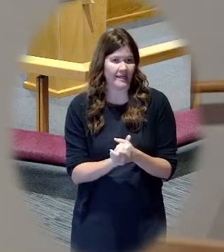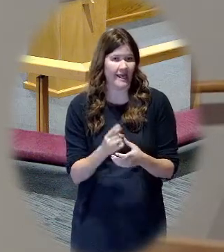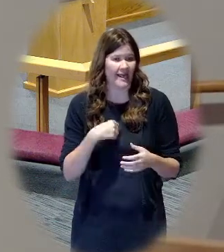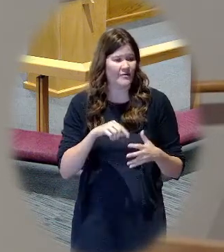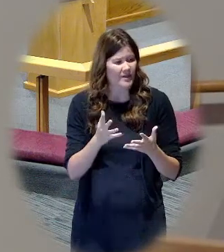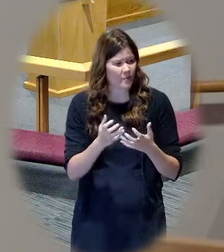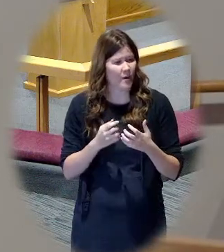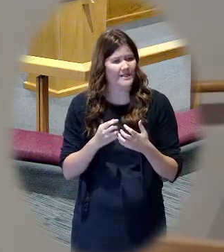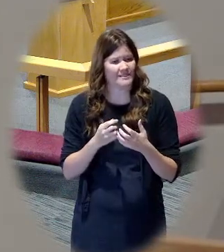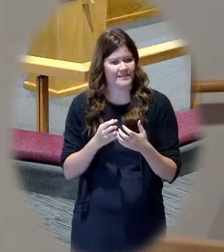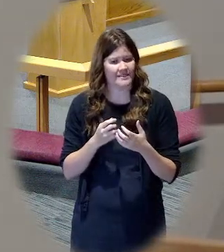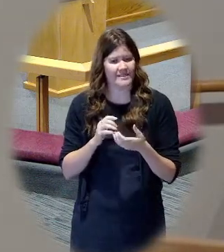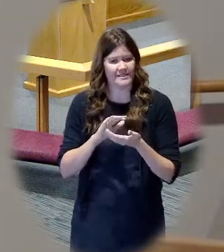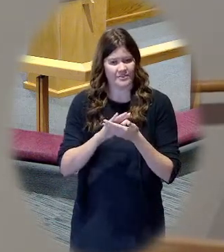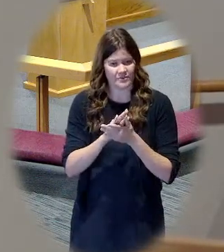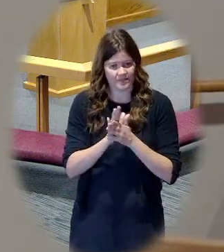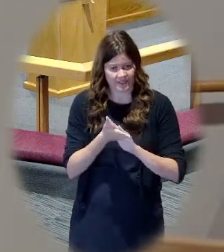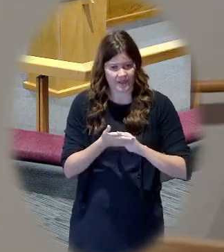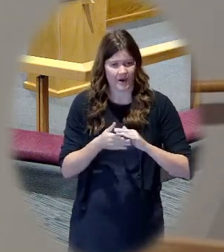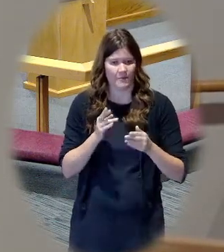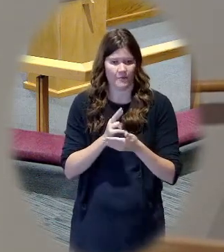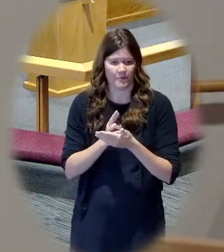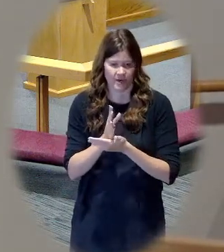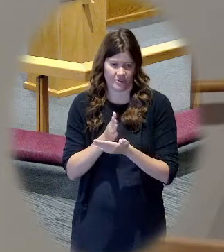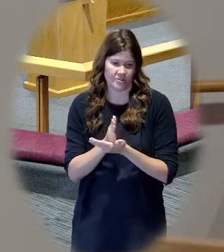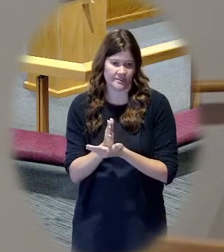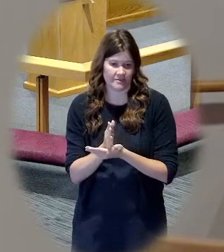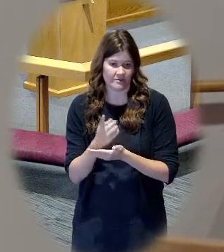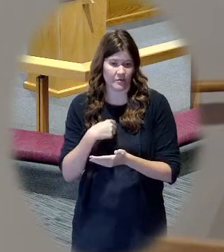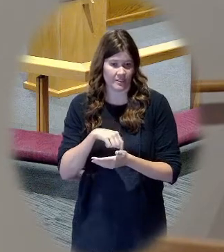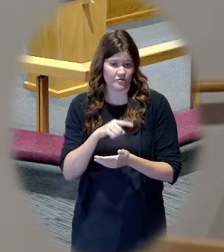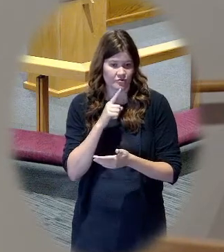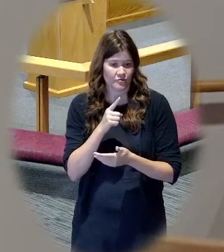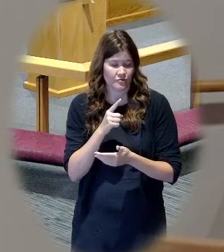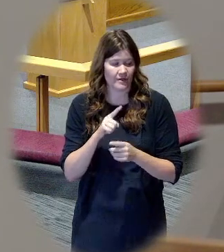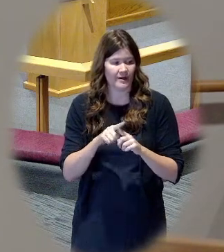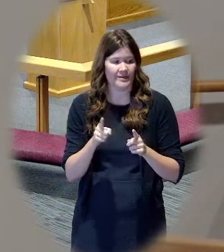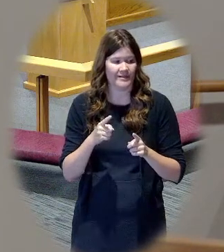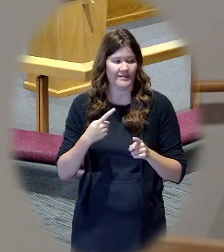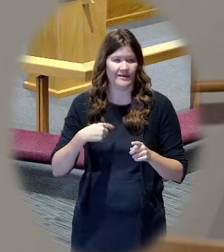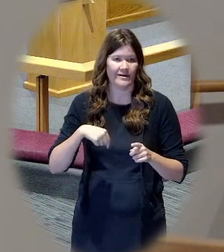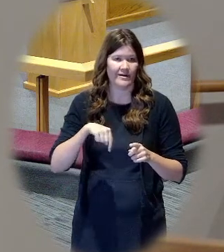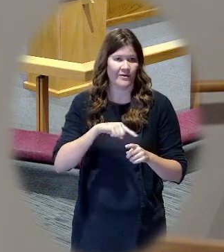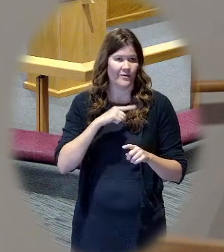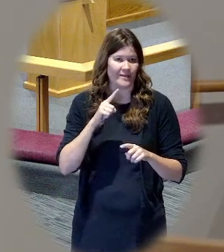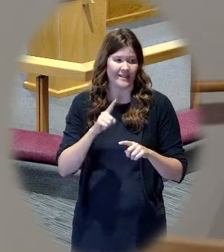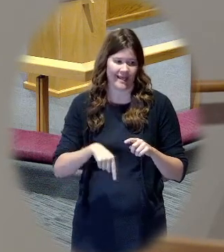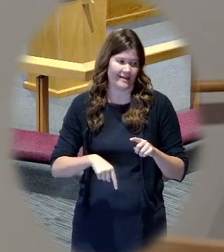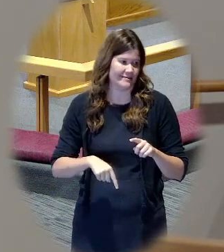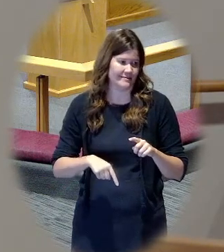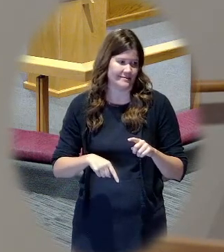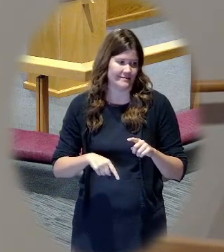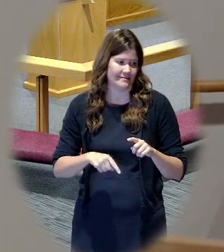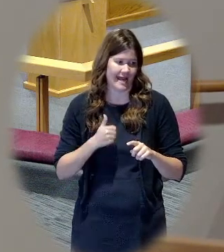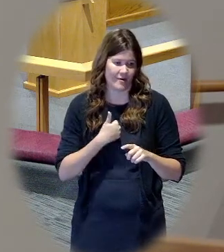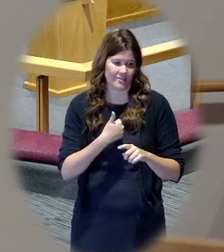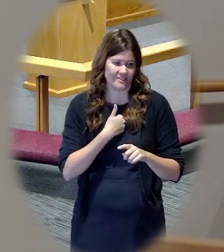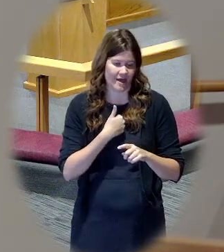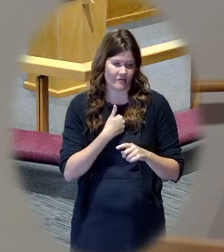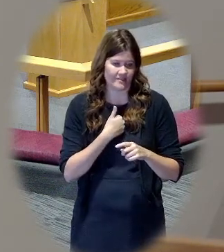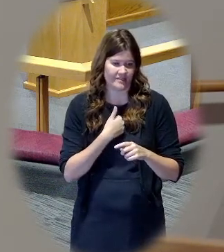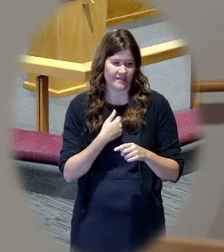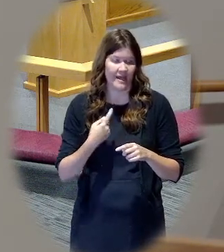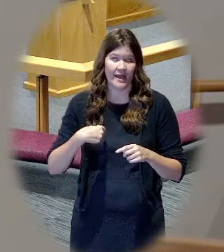be righteous with all that we are, we fall short. And even though we are